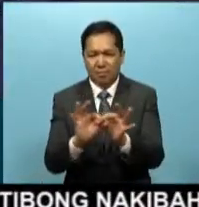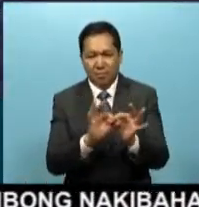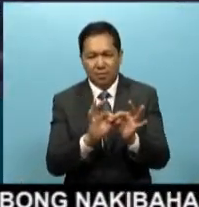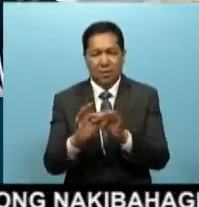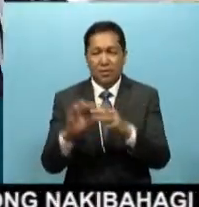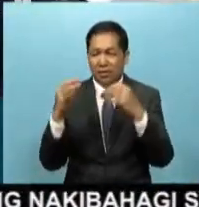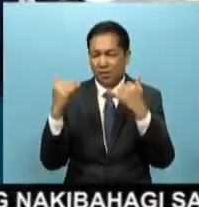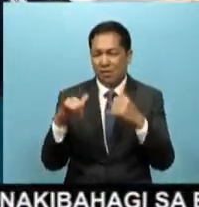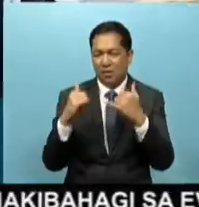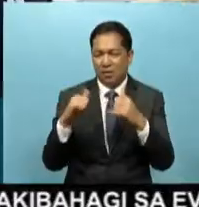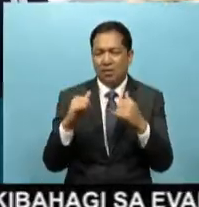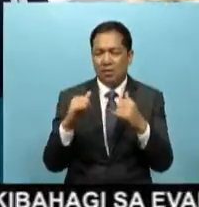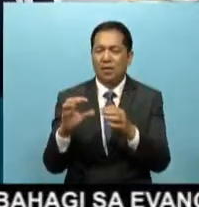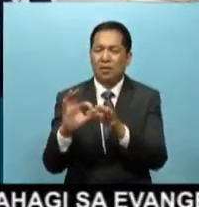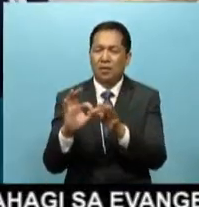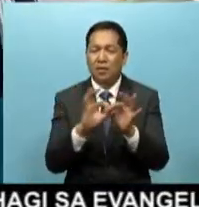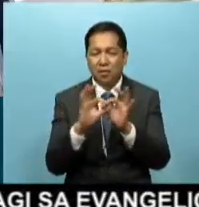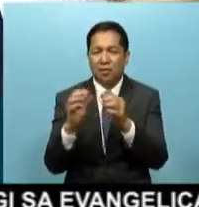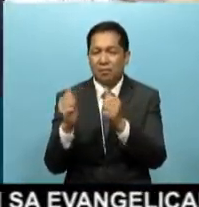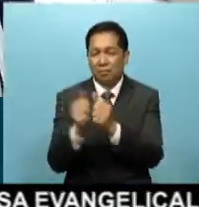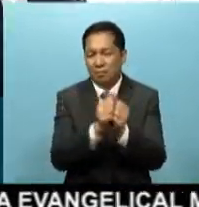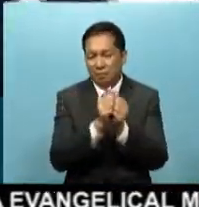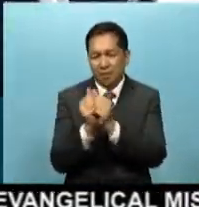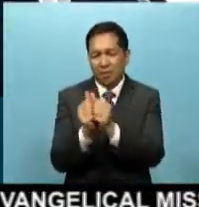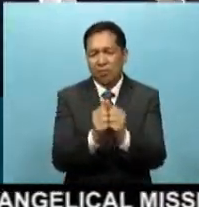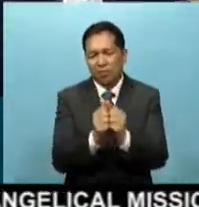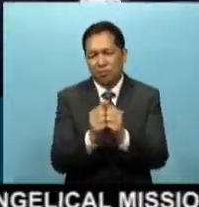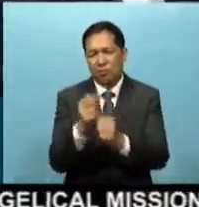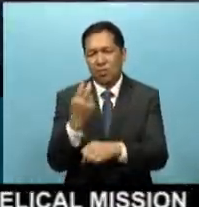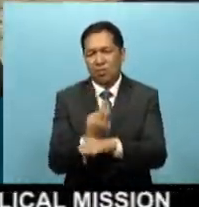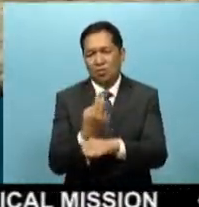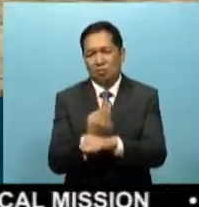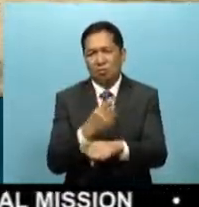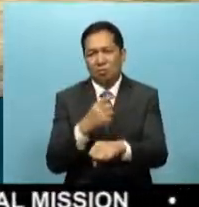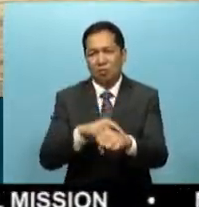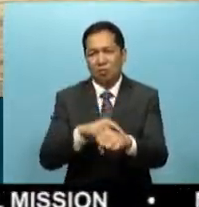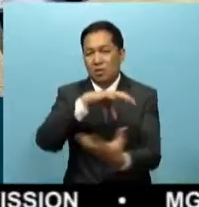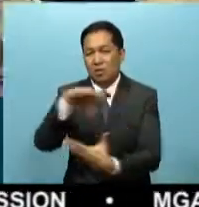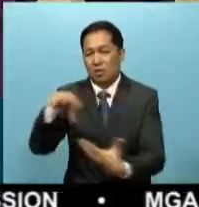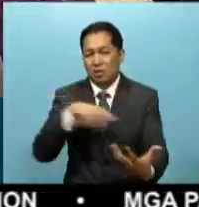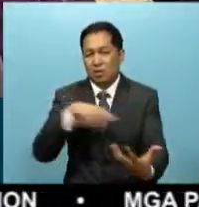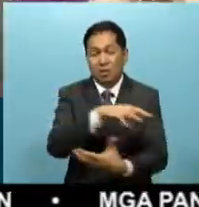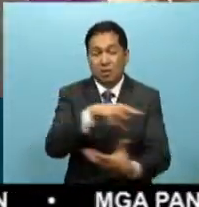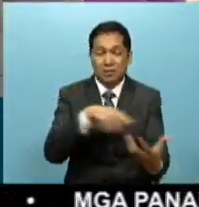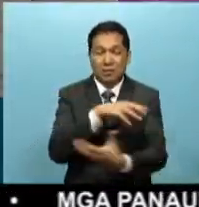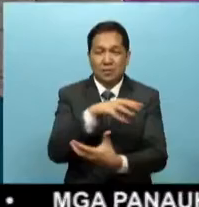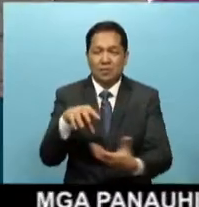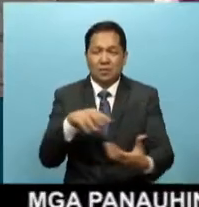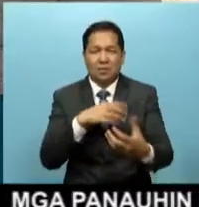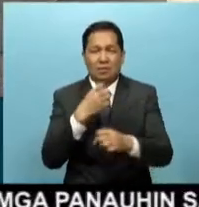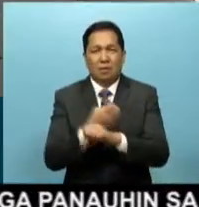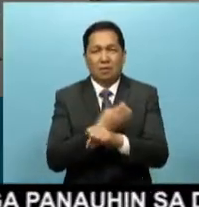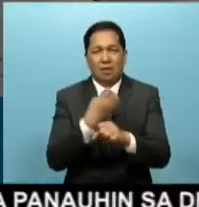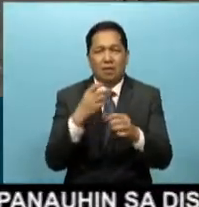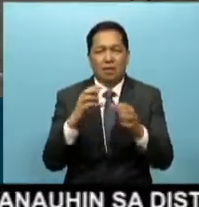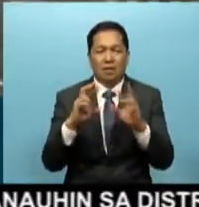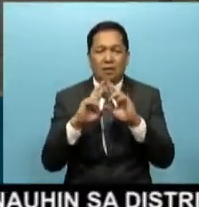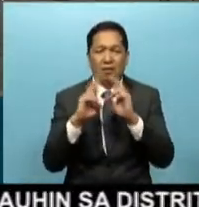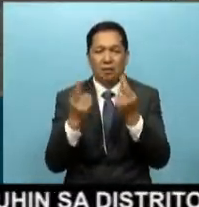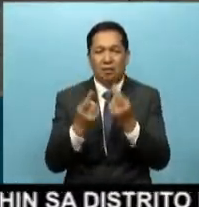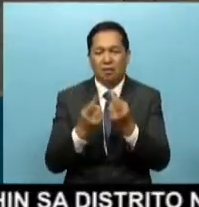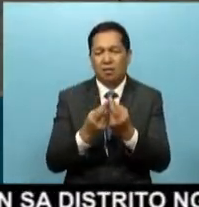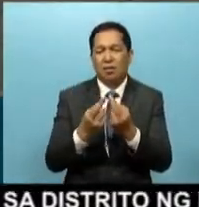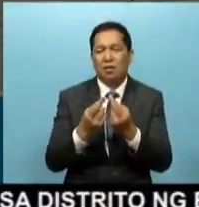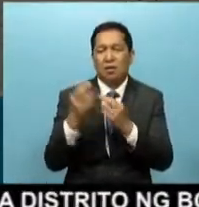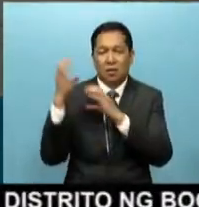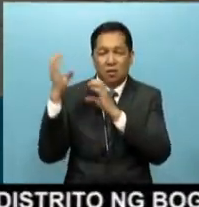together. It was an excellent opportunity for bonding and for strengthening relationships. It also provided a chance